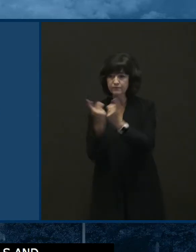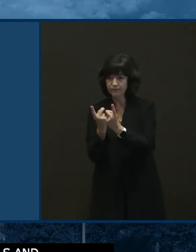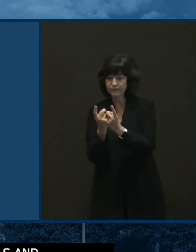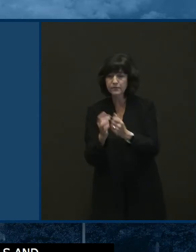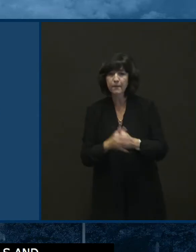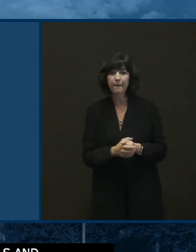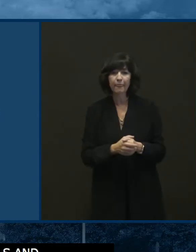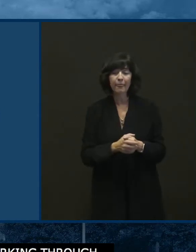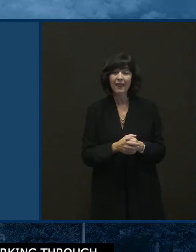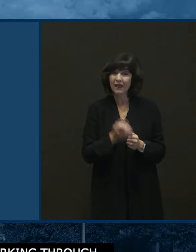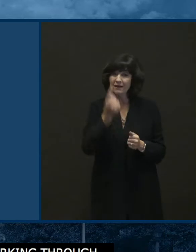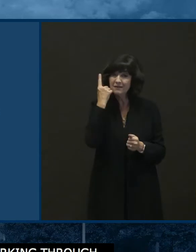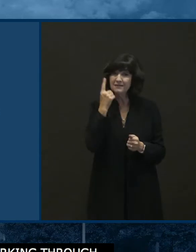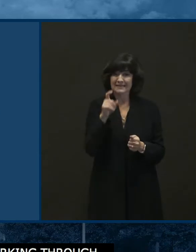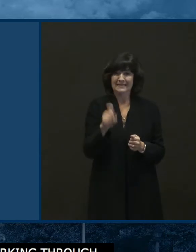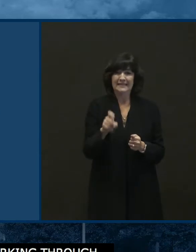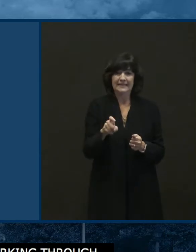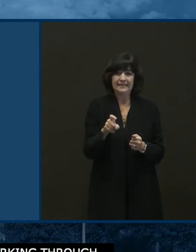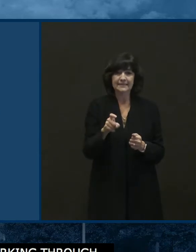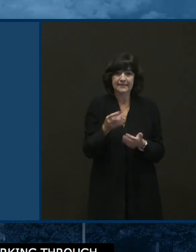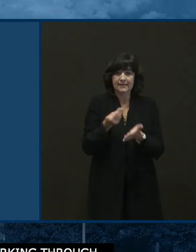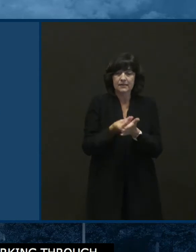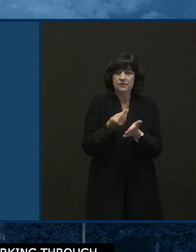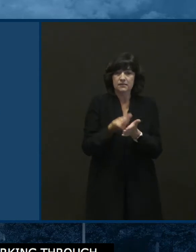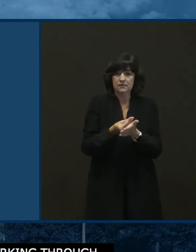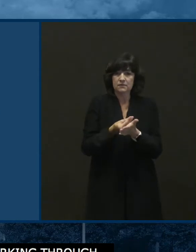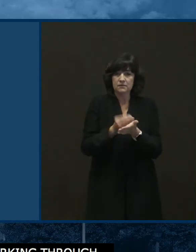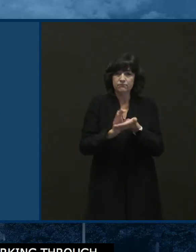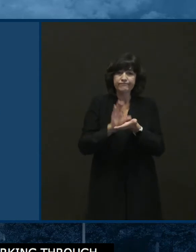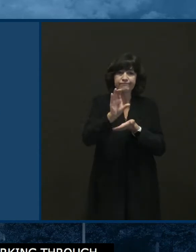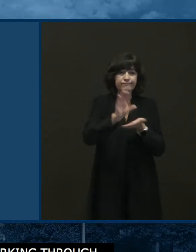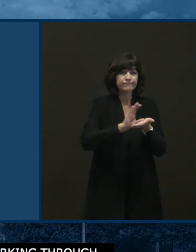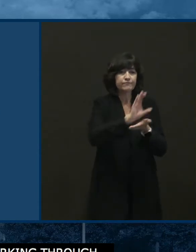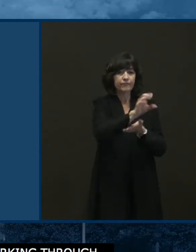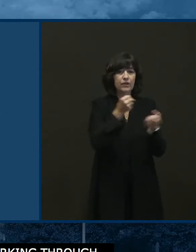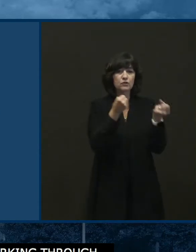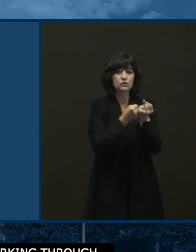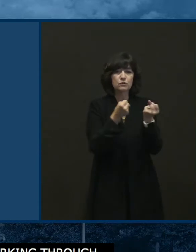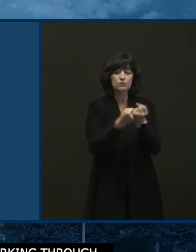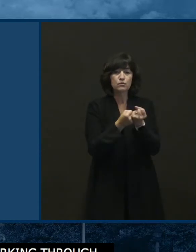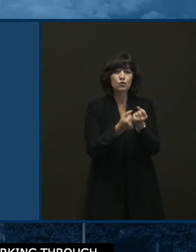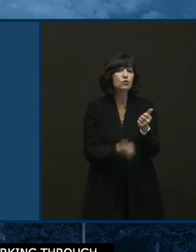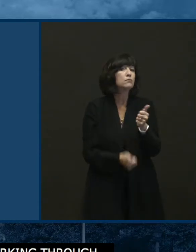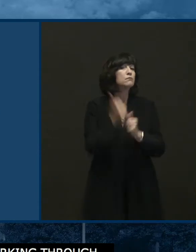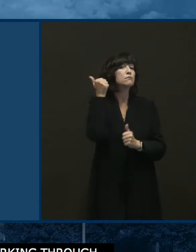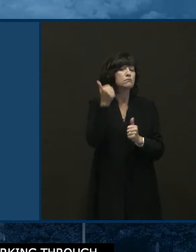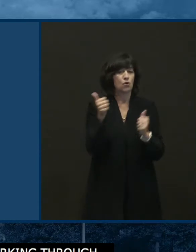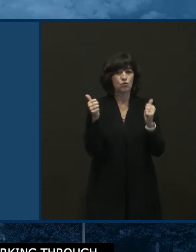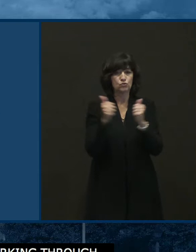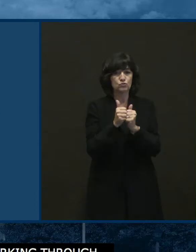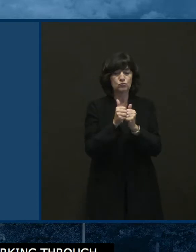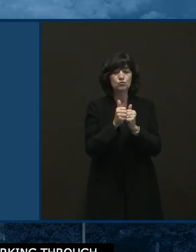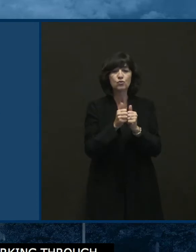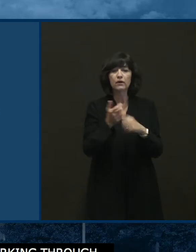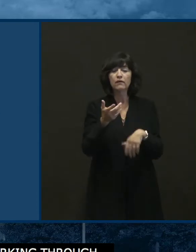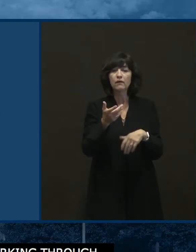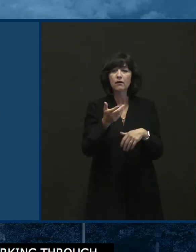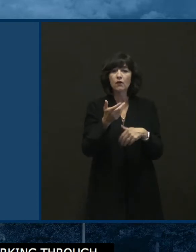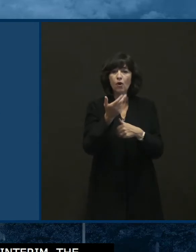financial support for small businesses, in particular those in the hospitality sector, and we've got a $100